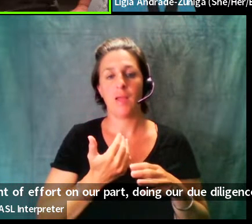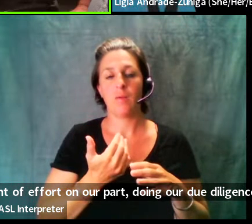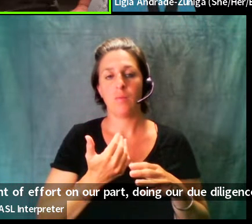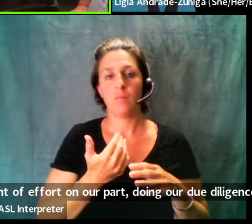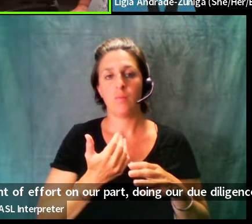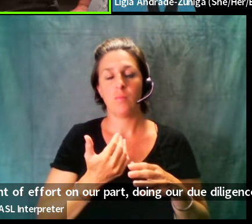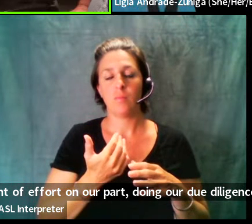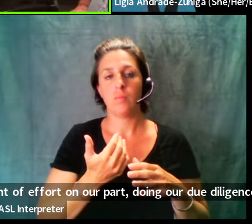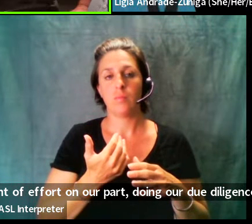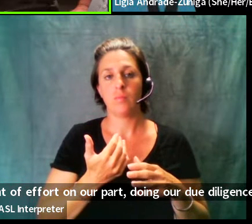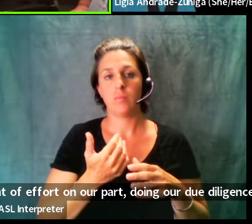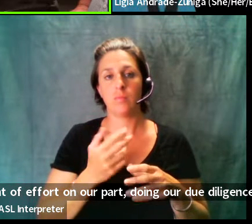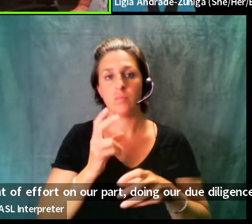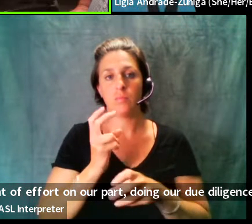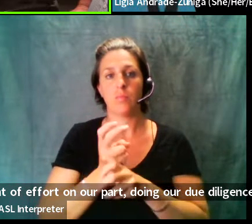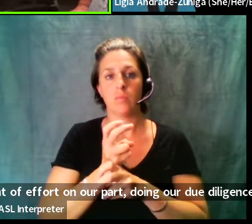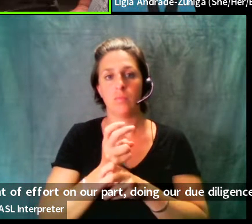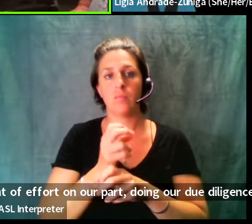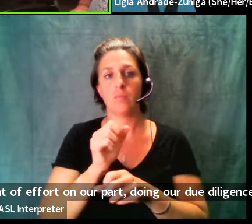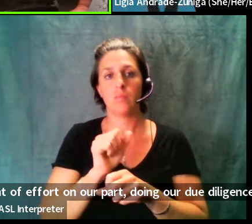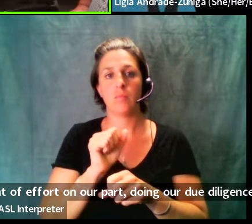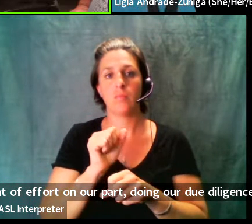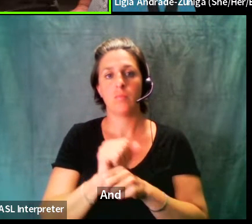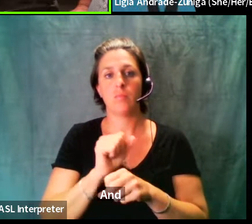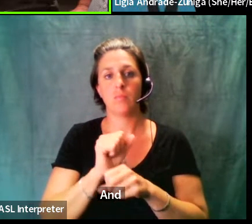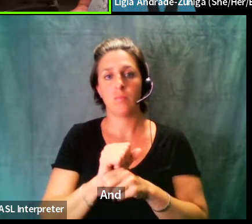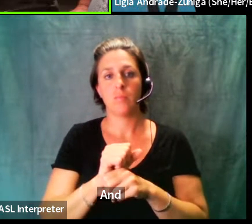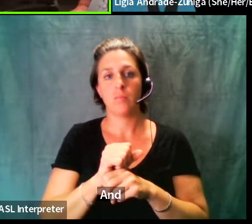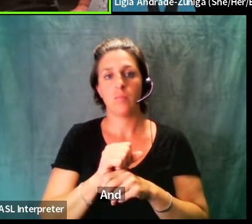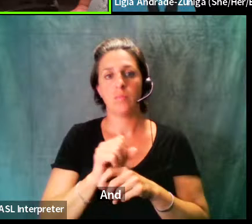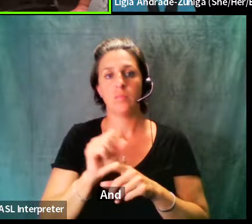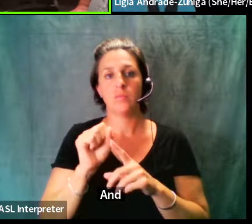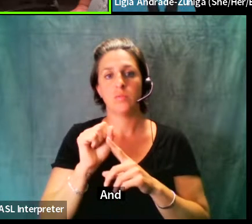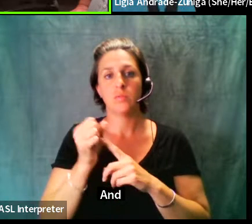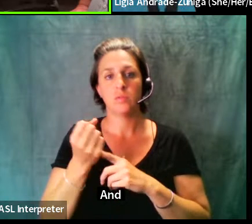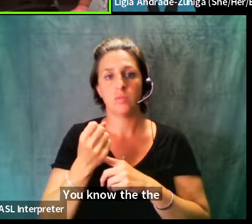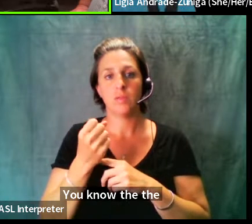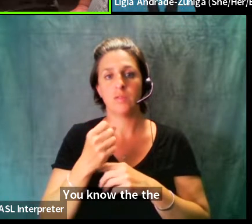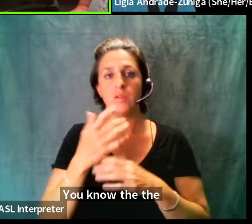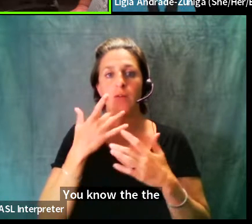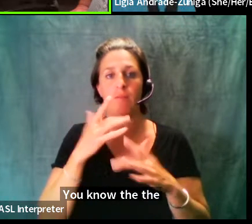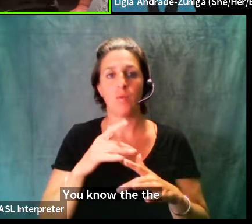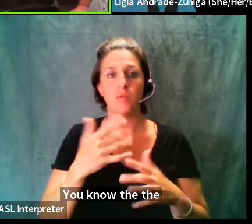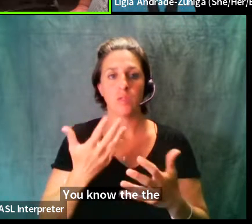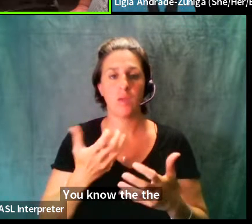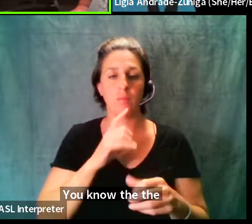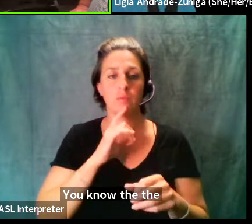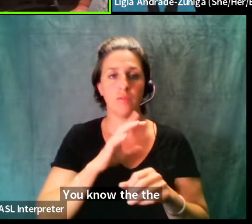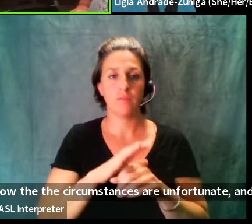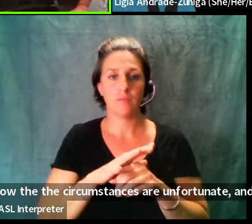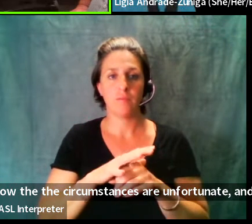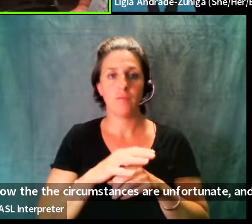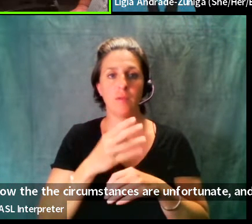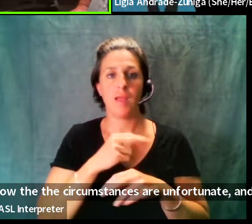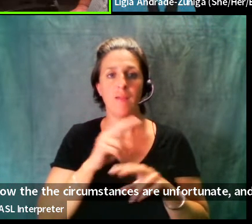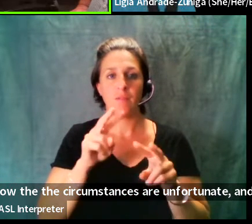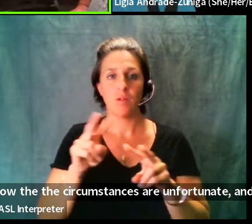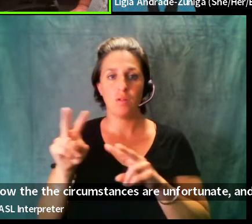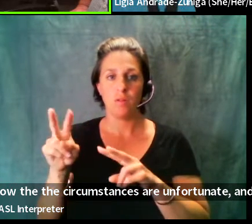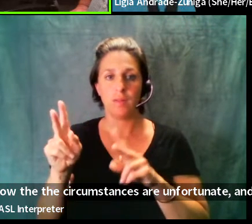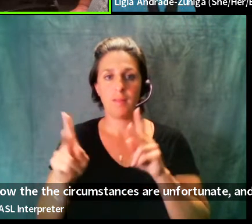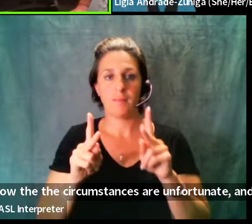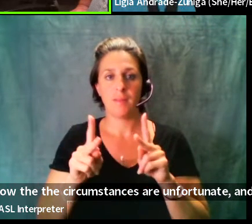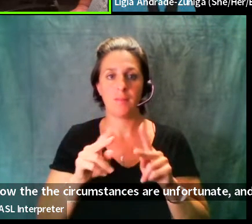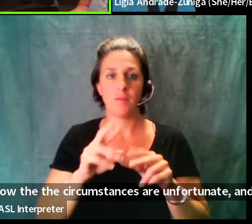And, you know, the circumstances are unfortunate. And I just want to confirm, and I got to look at people that are